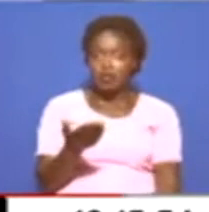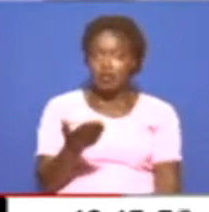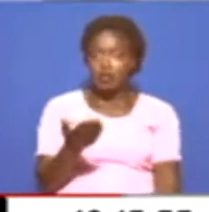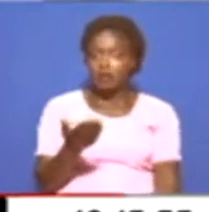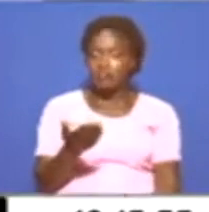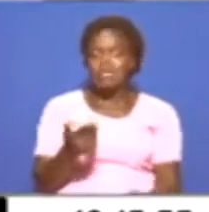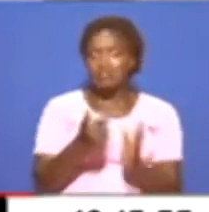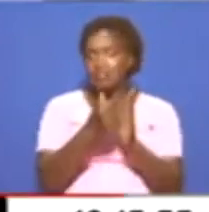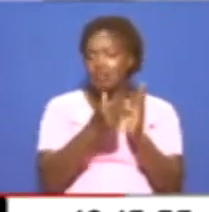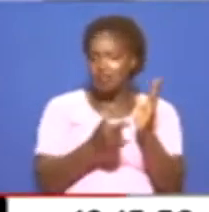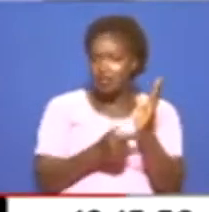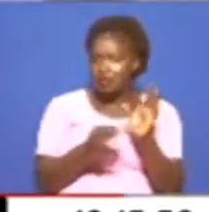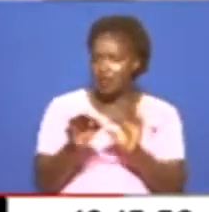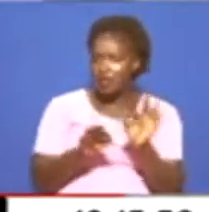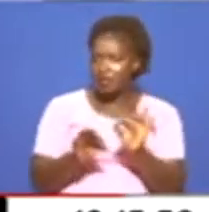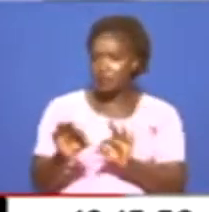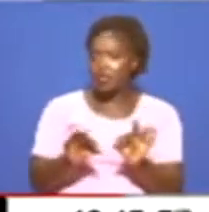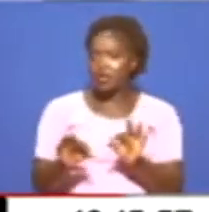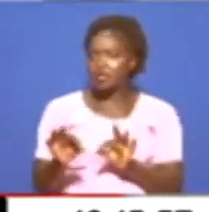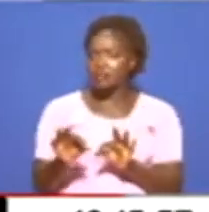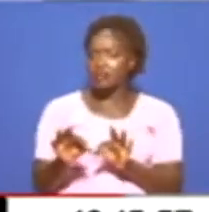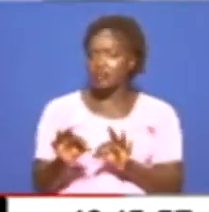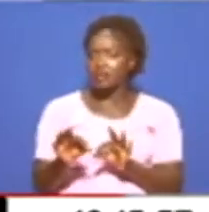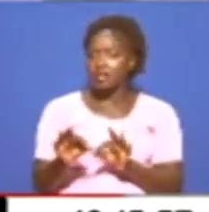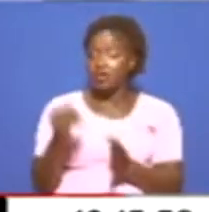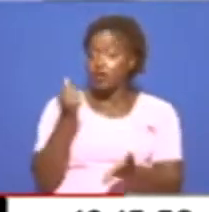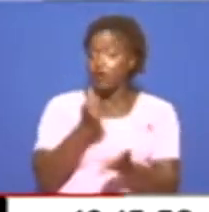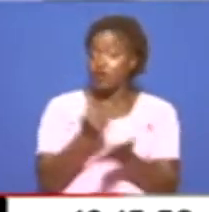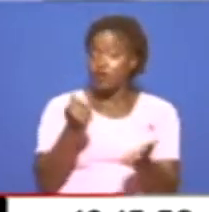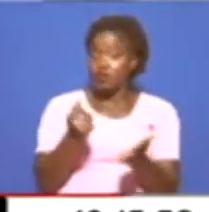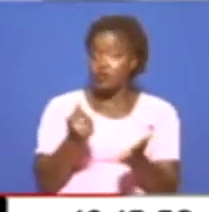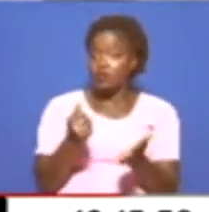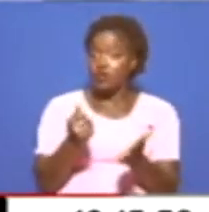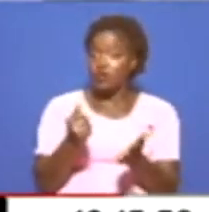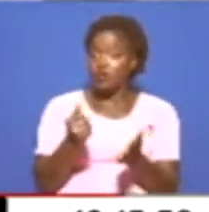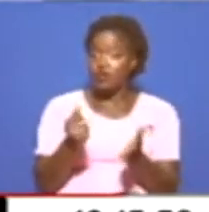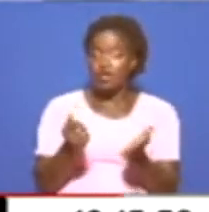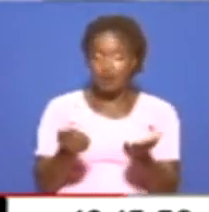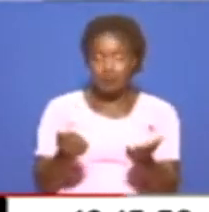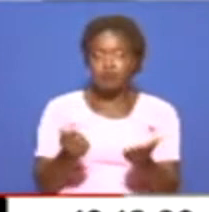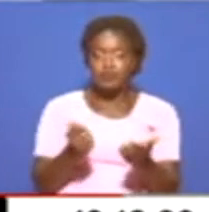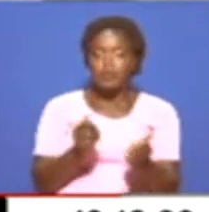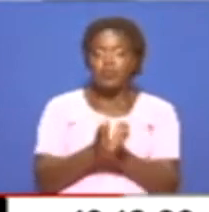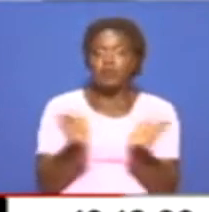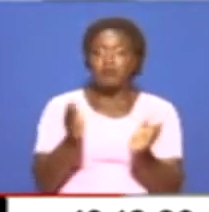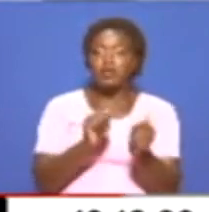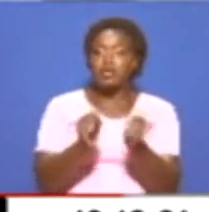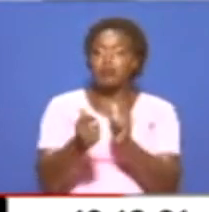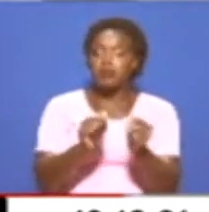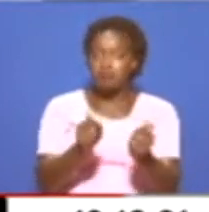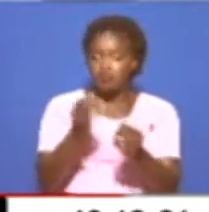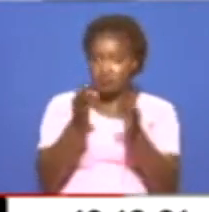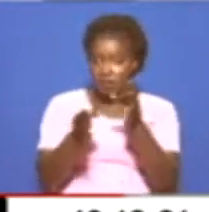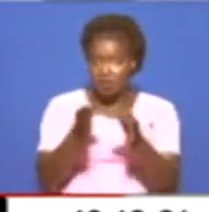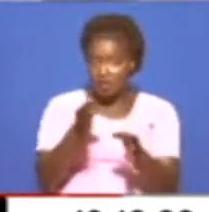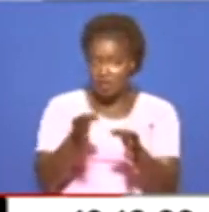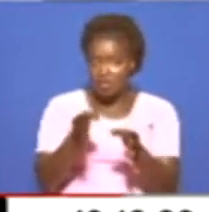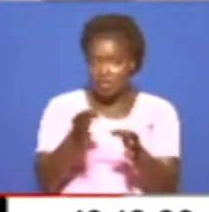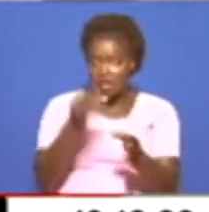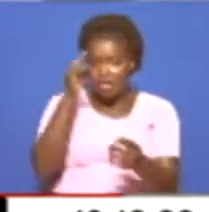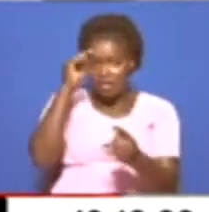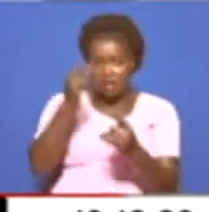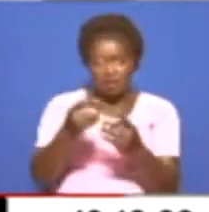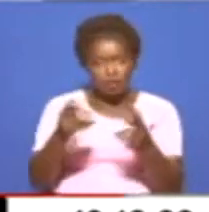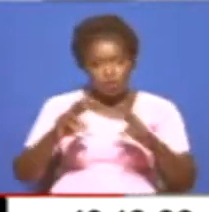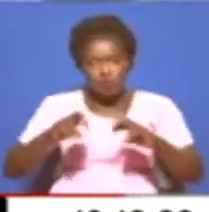were highlighted to the office of the ombudsman by Mr. Rubia with a view of provoking them to